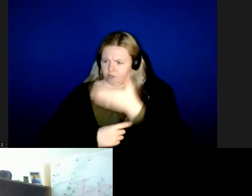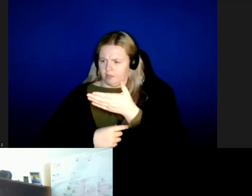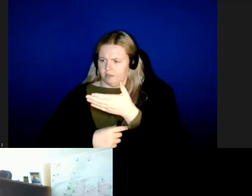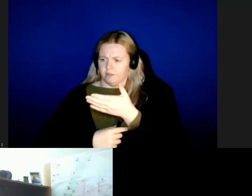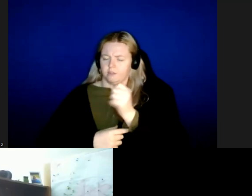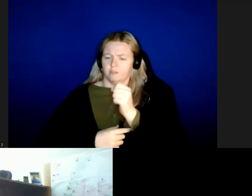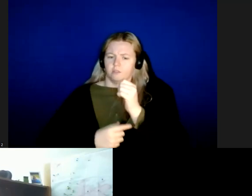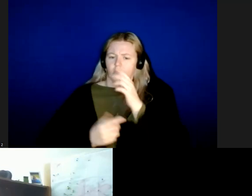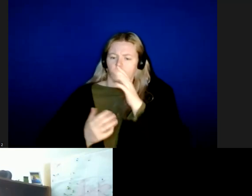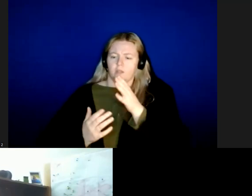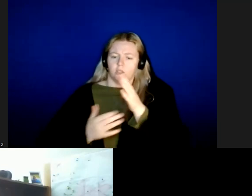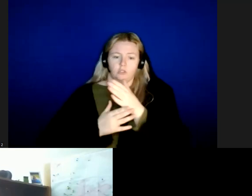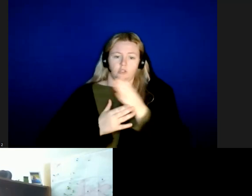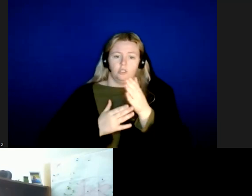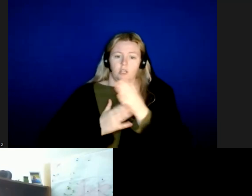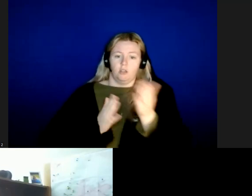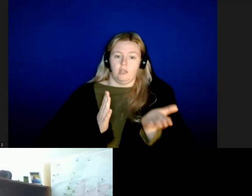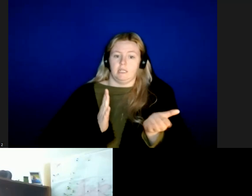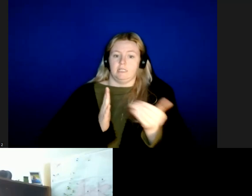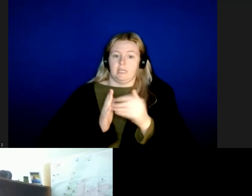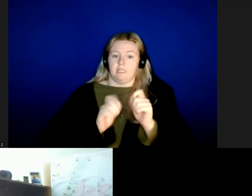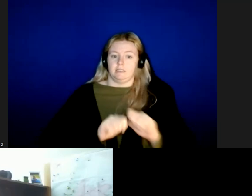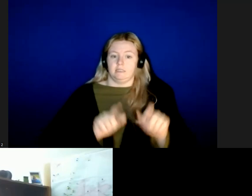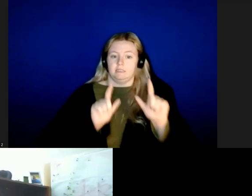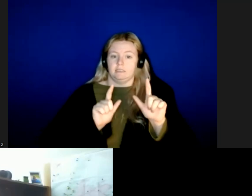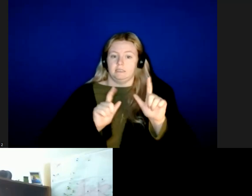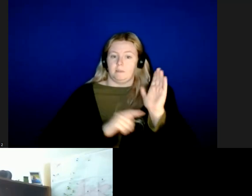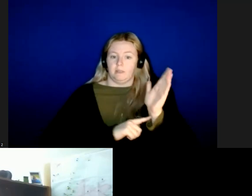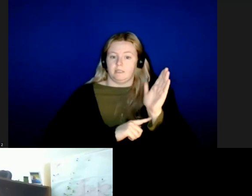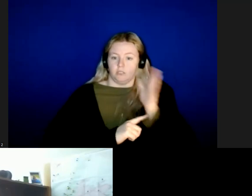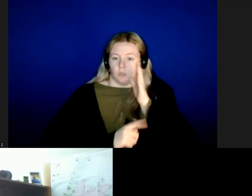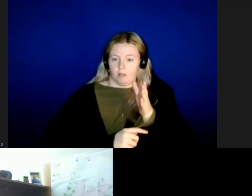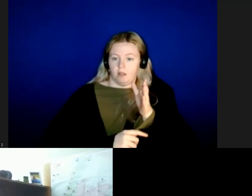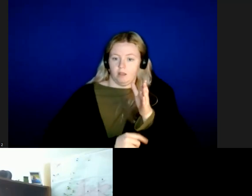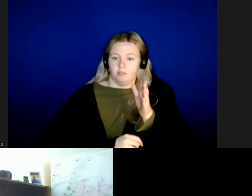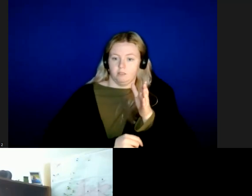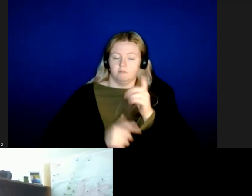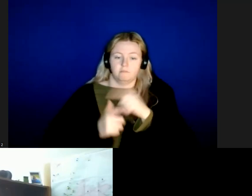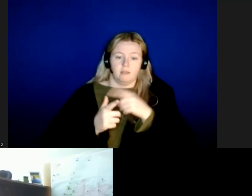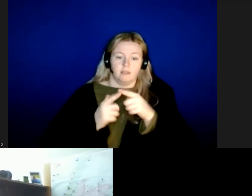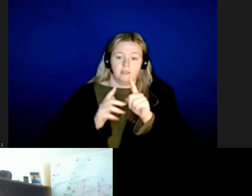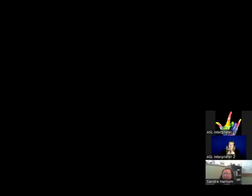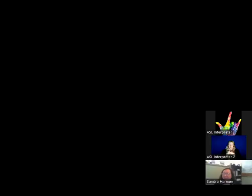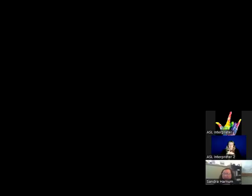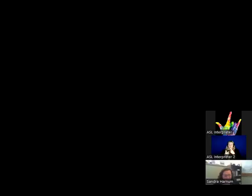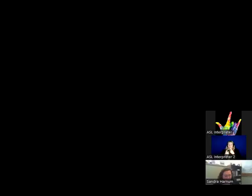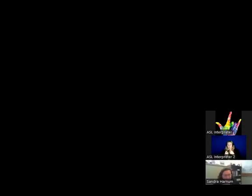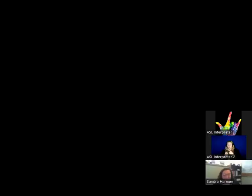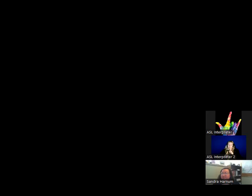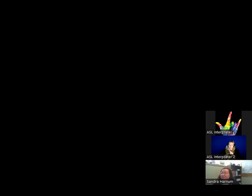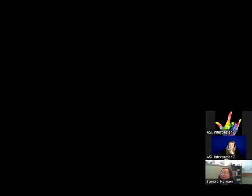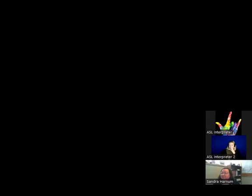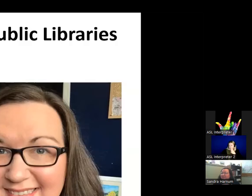and re-share the presentation again. And then we can start some questions for